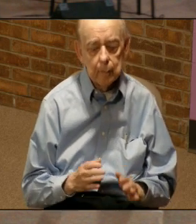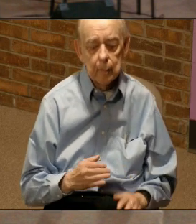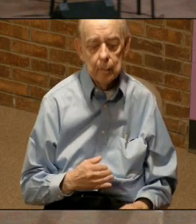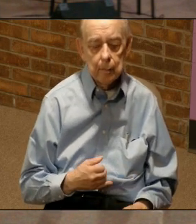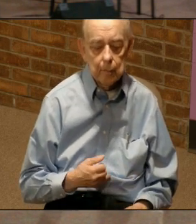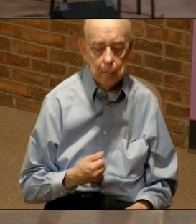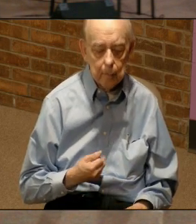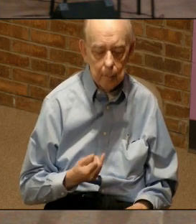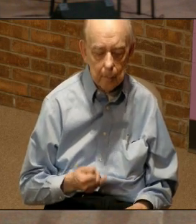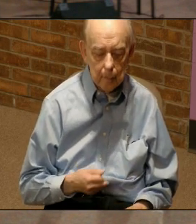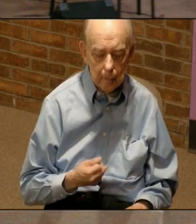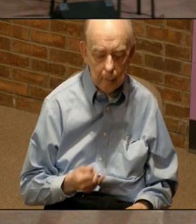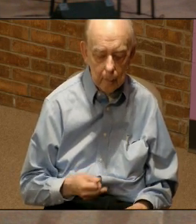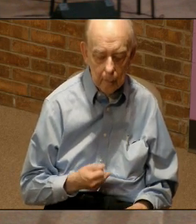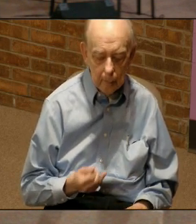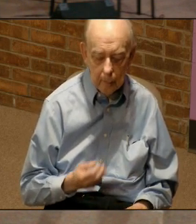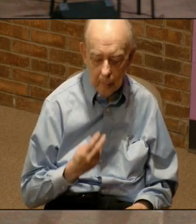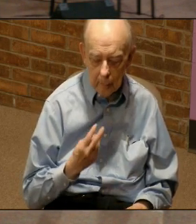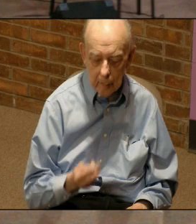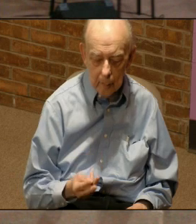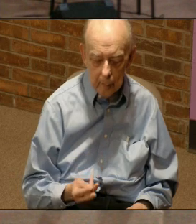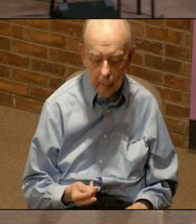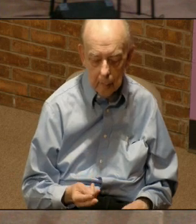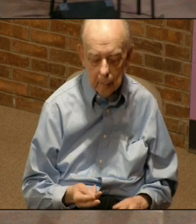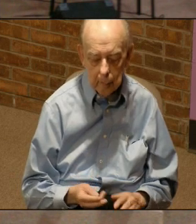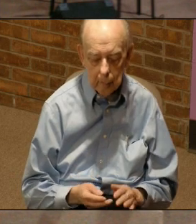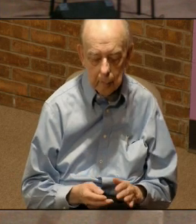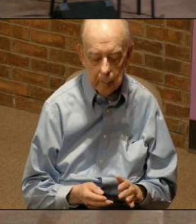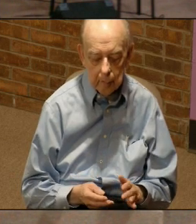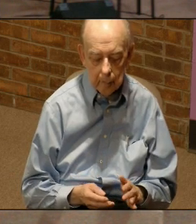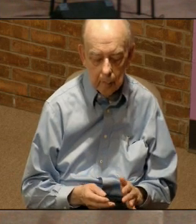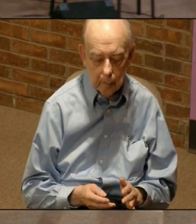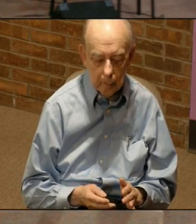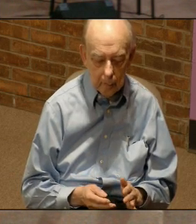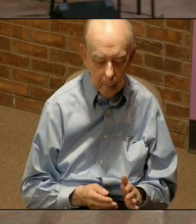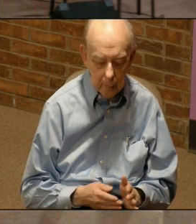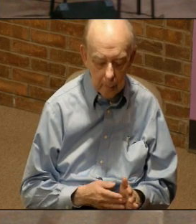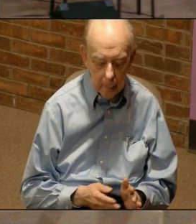John saw the Jesus sandaled,